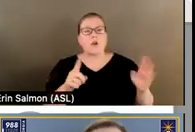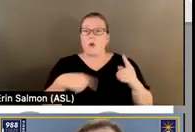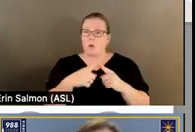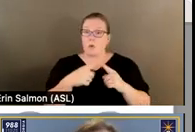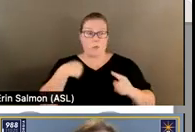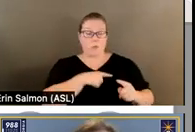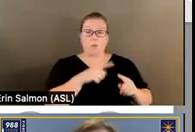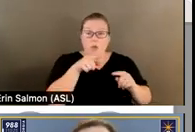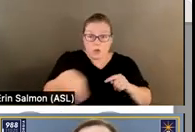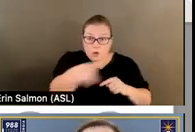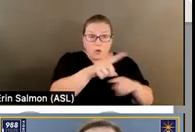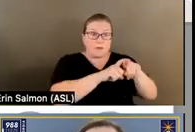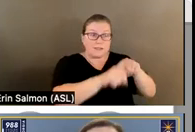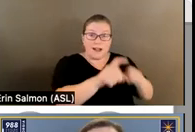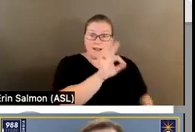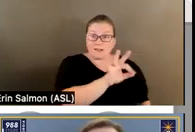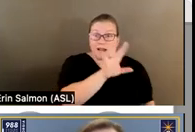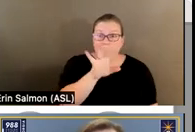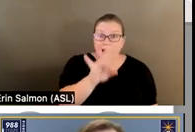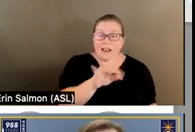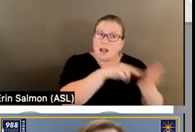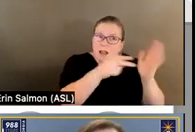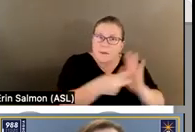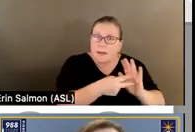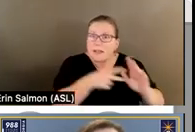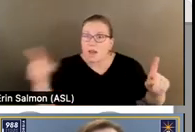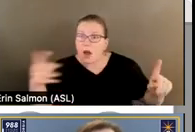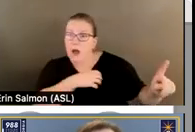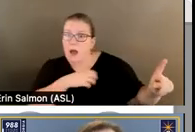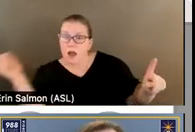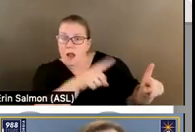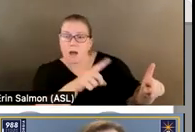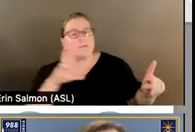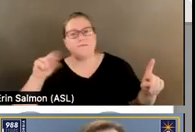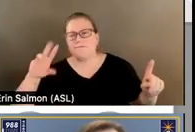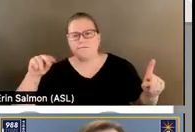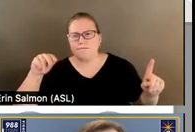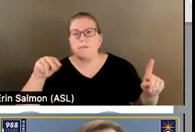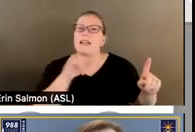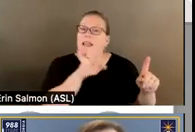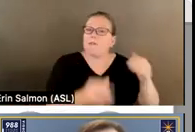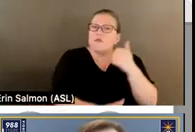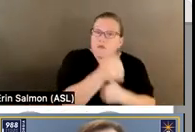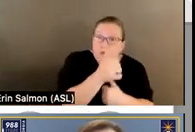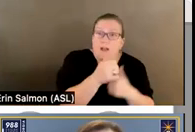the police do not come out unless there's an immediate threat. Next slide, please.